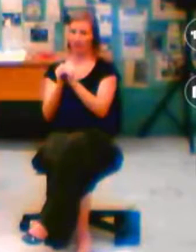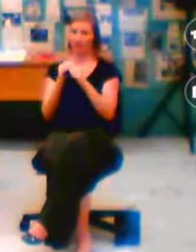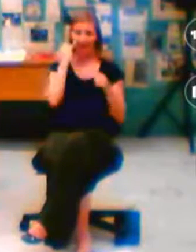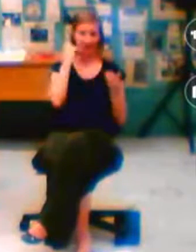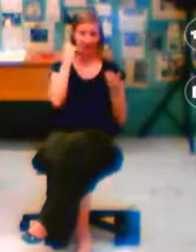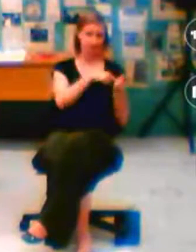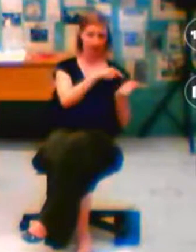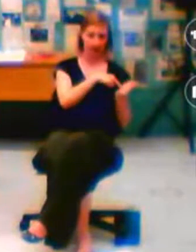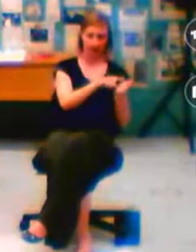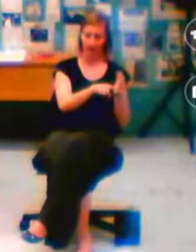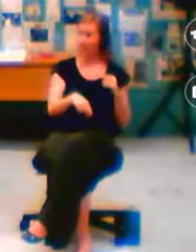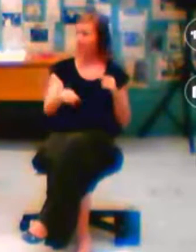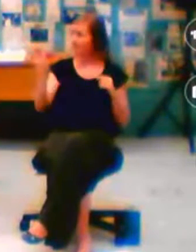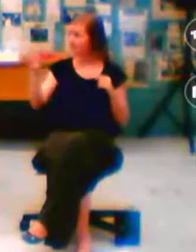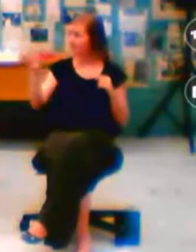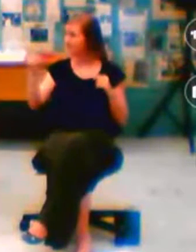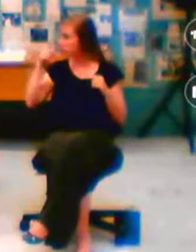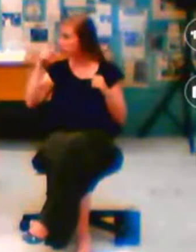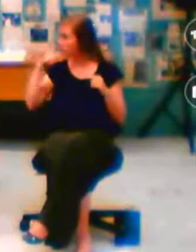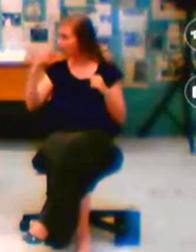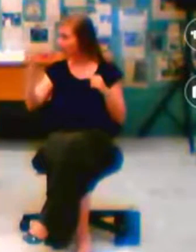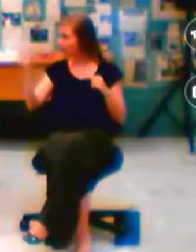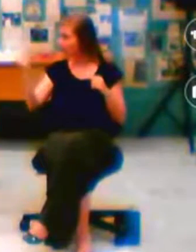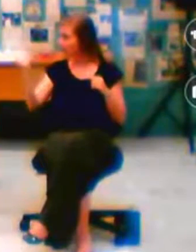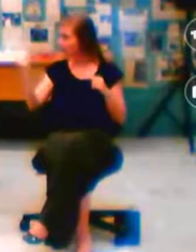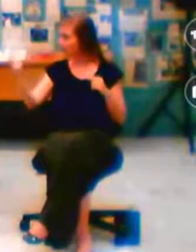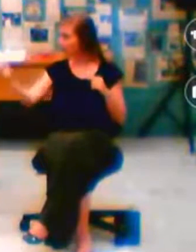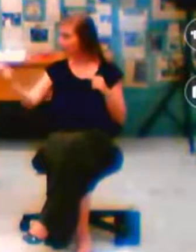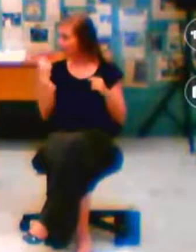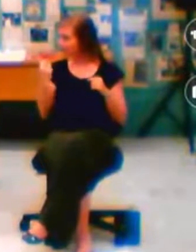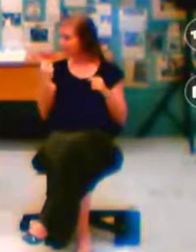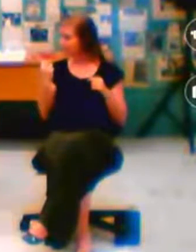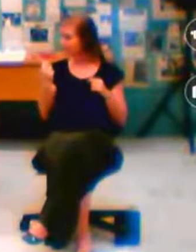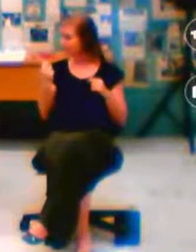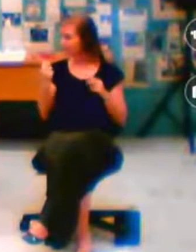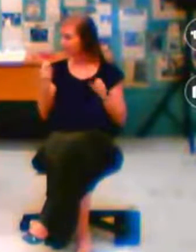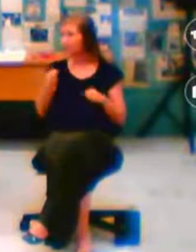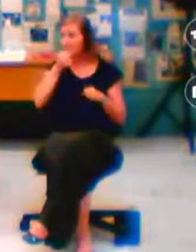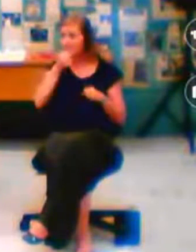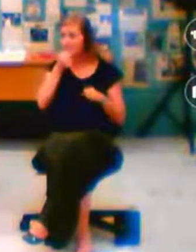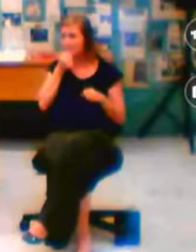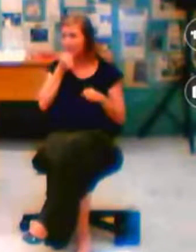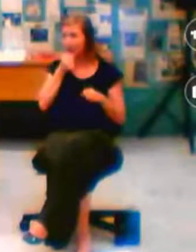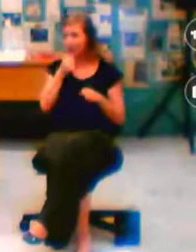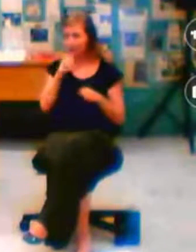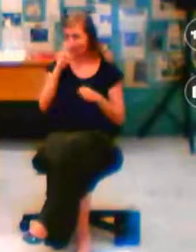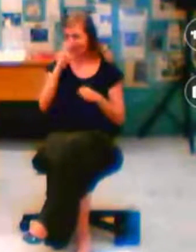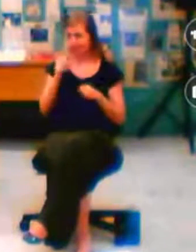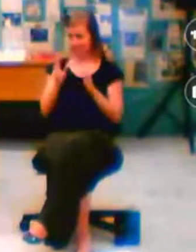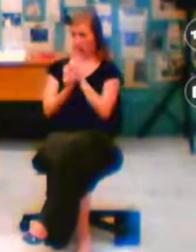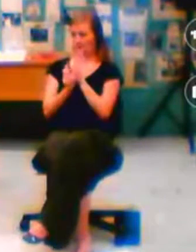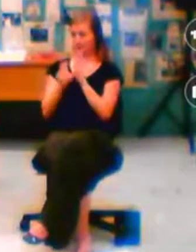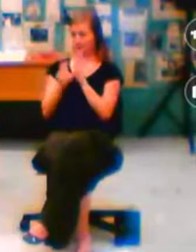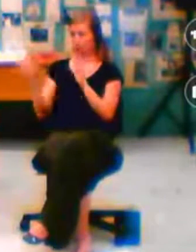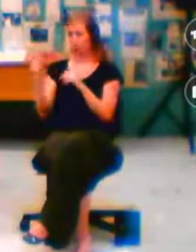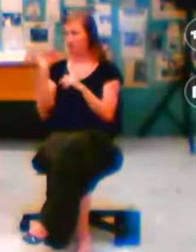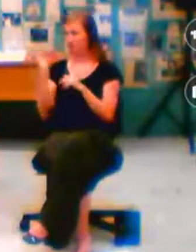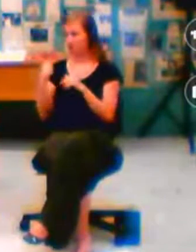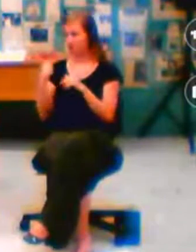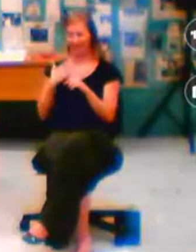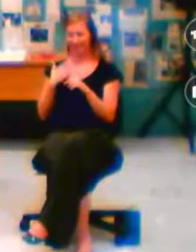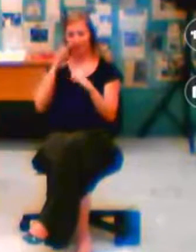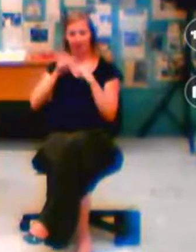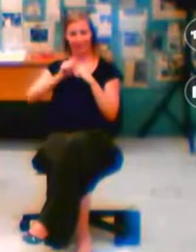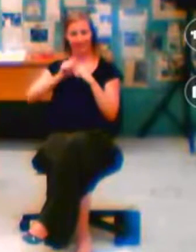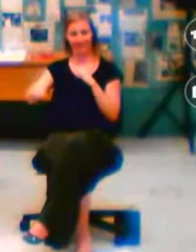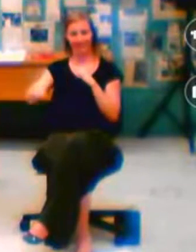actually decrease going to single payer than the current system. Hey, Mark, since you have a couple of questions,